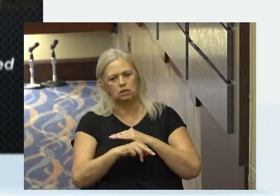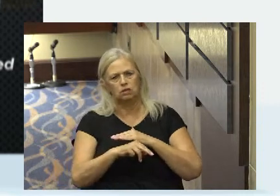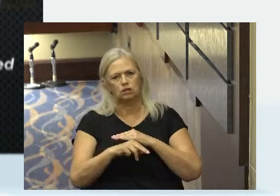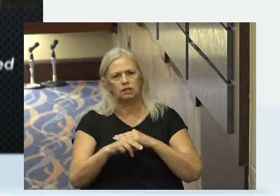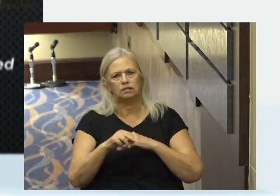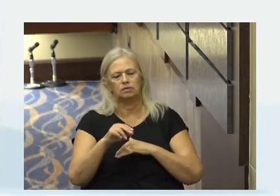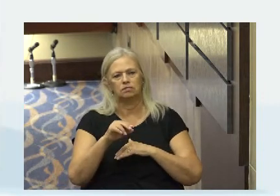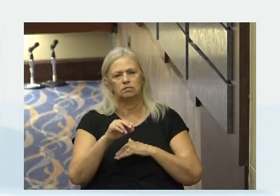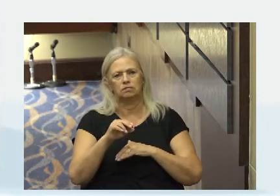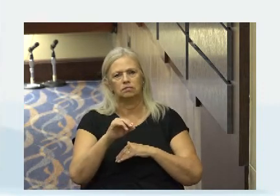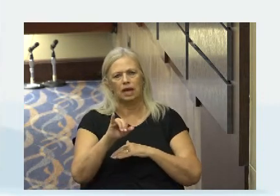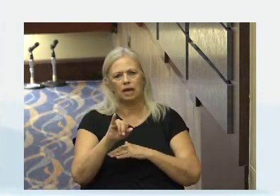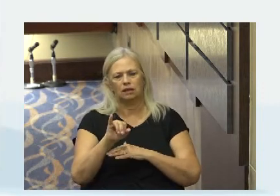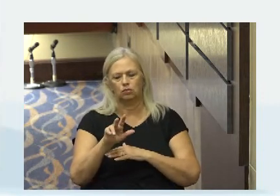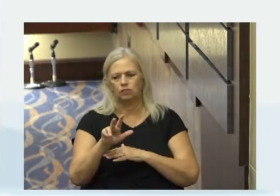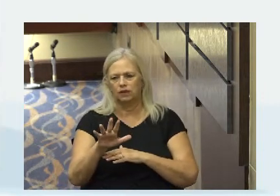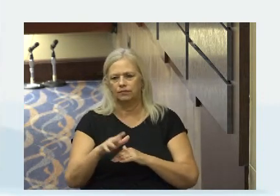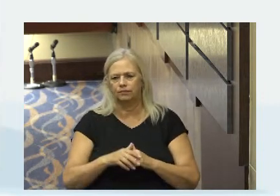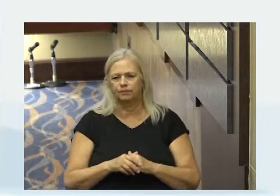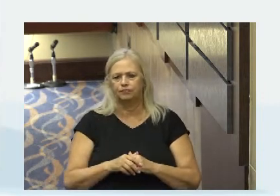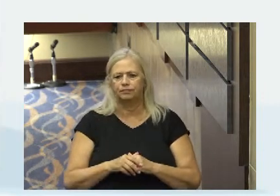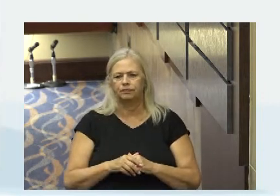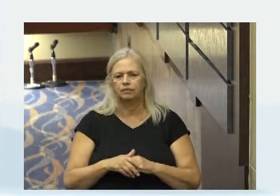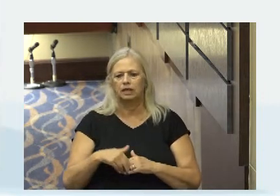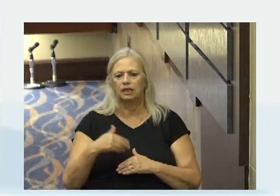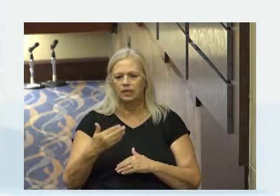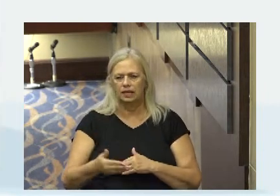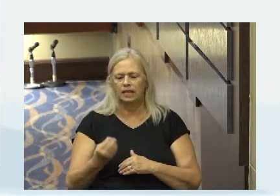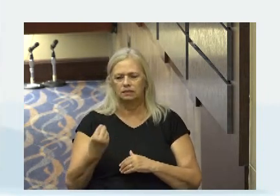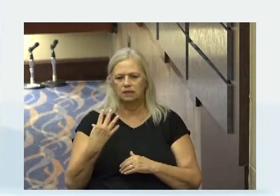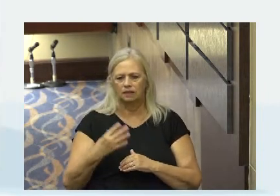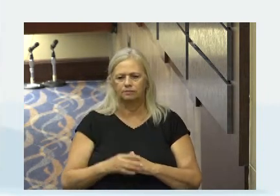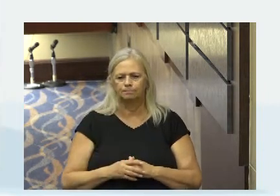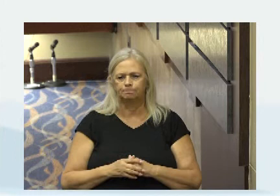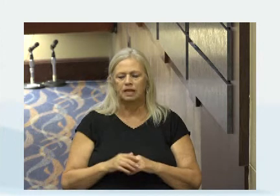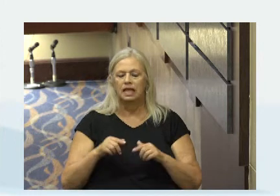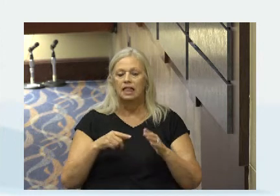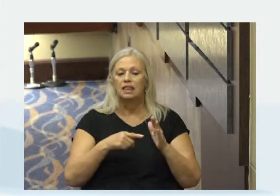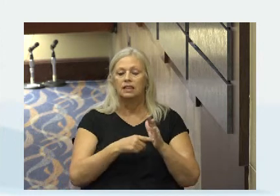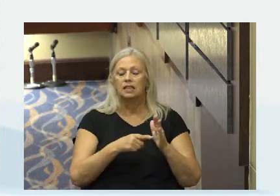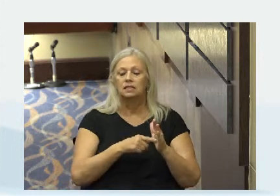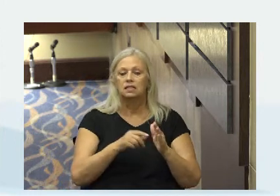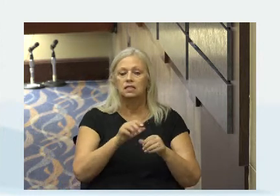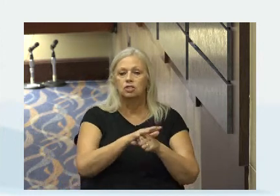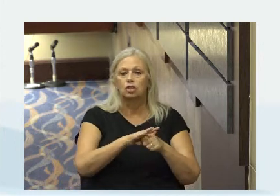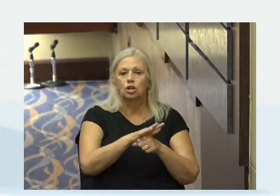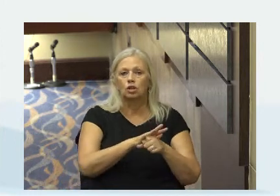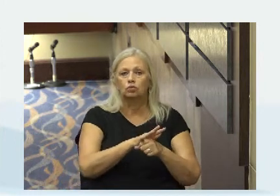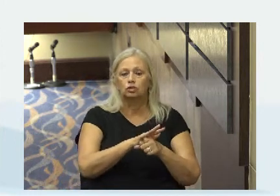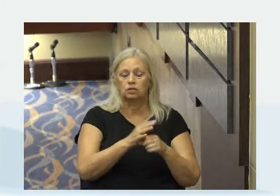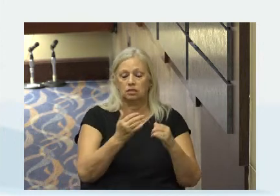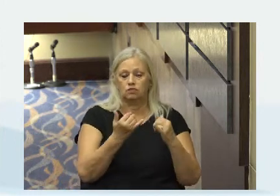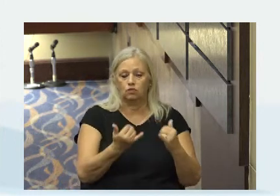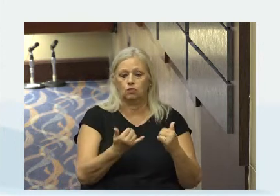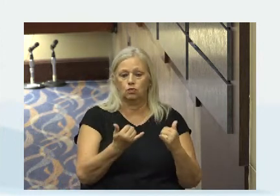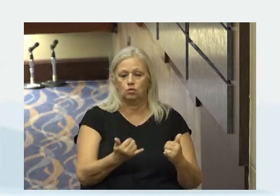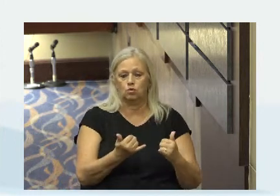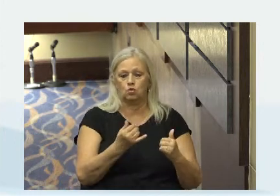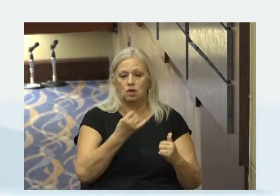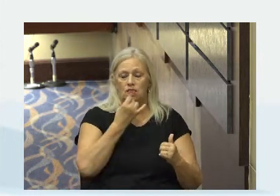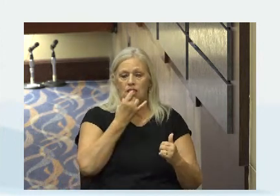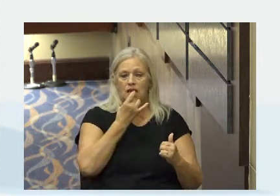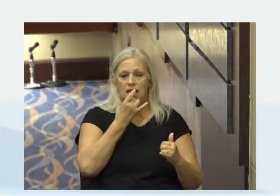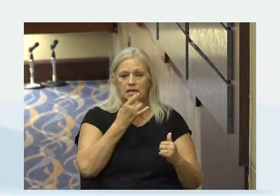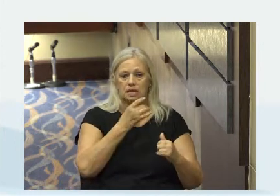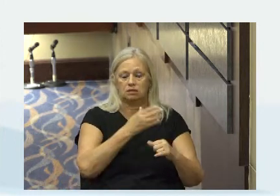Next slide, please. So these are the locations for the current aesthetic lighting project. This was